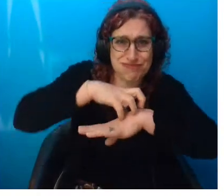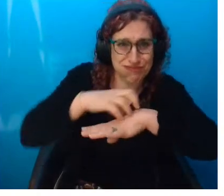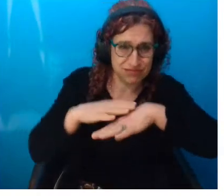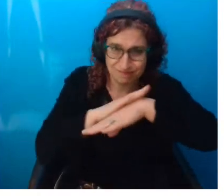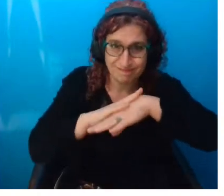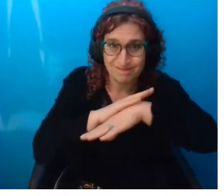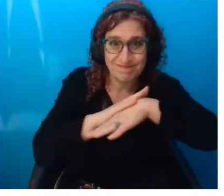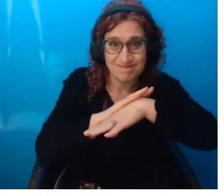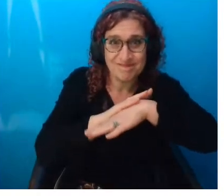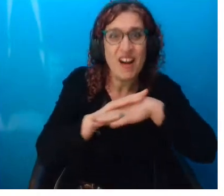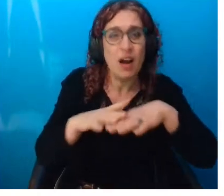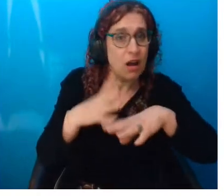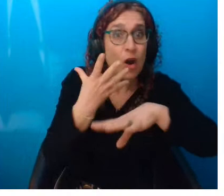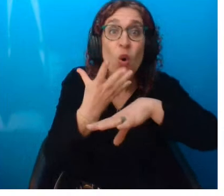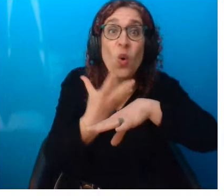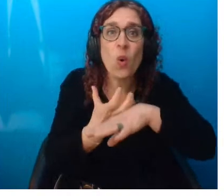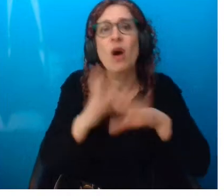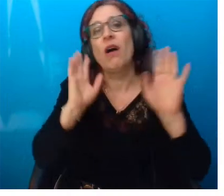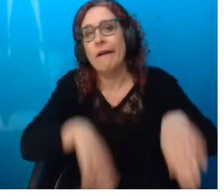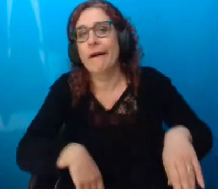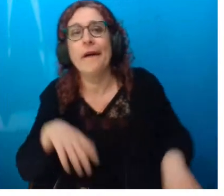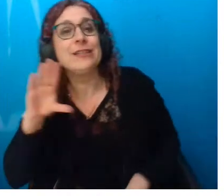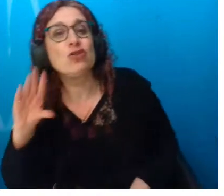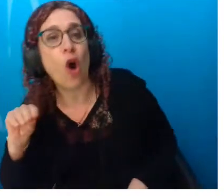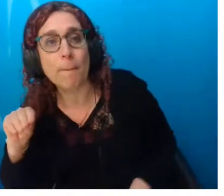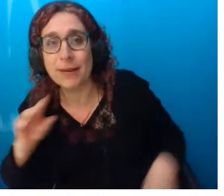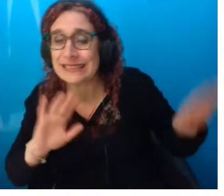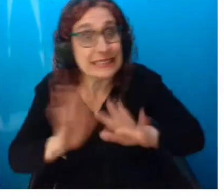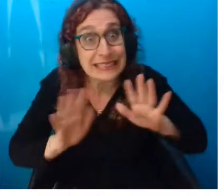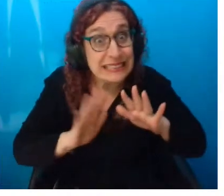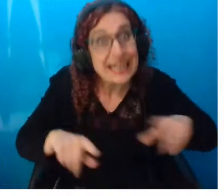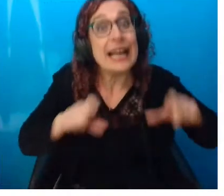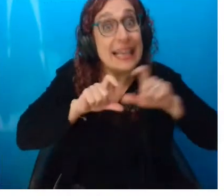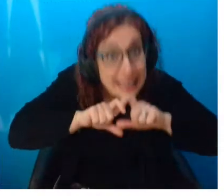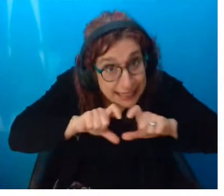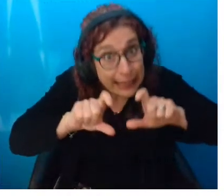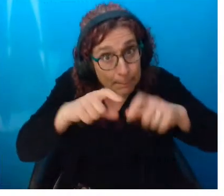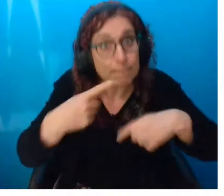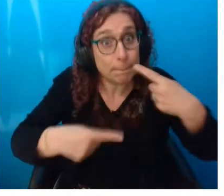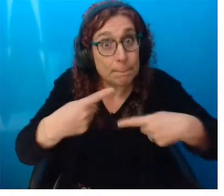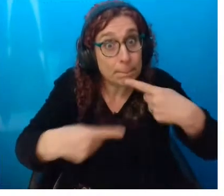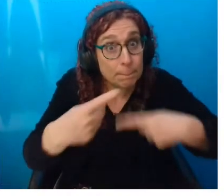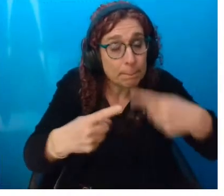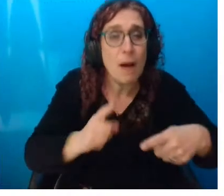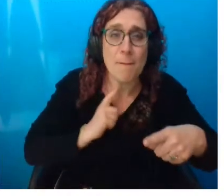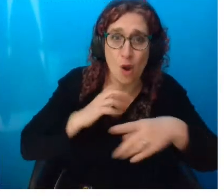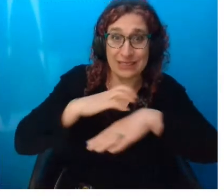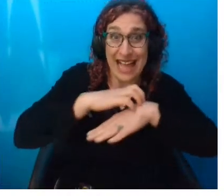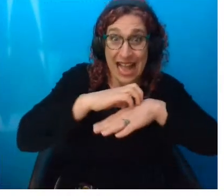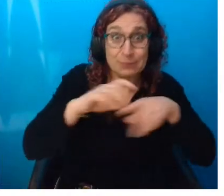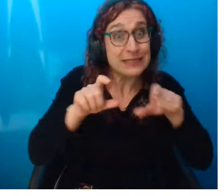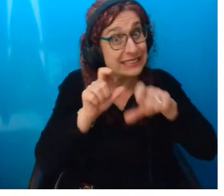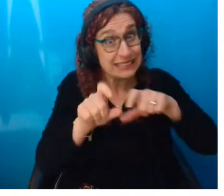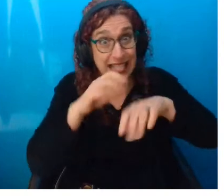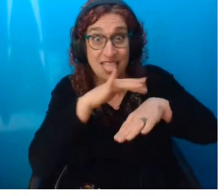there. But we really want to continue using these longer to completely clear, and then